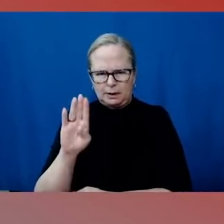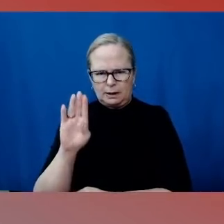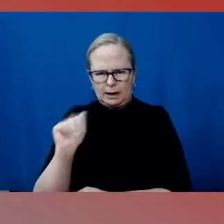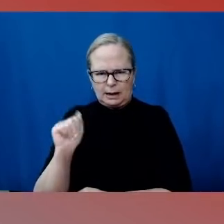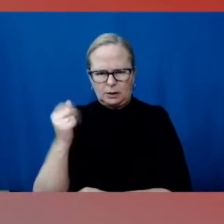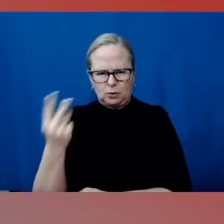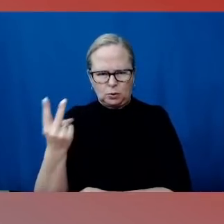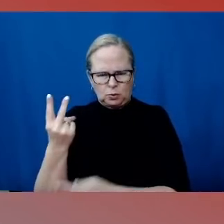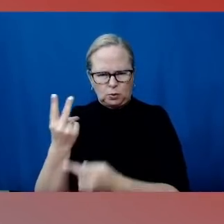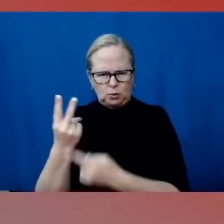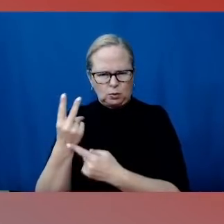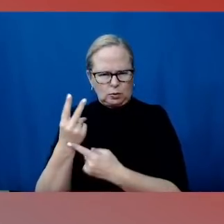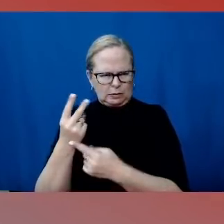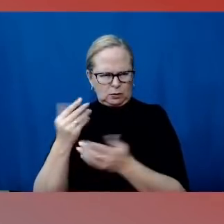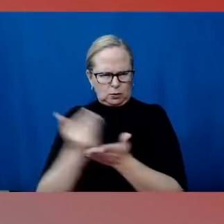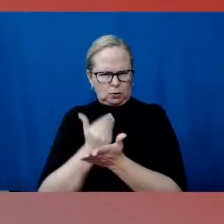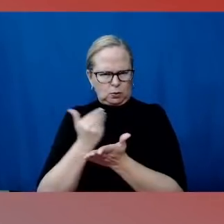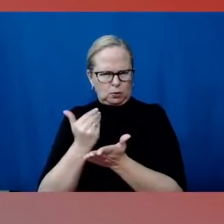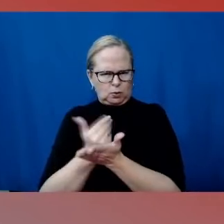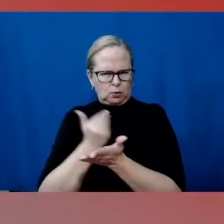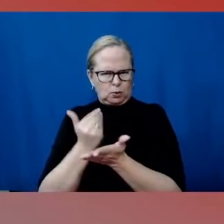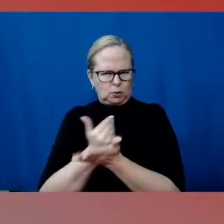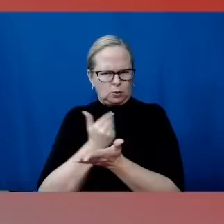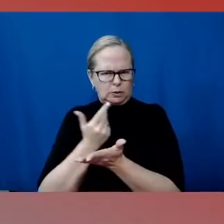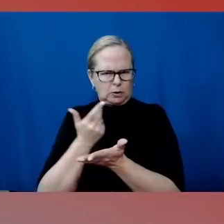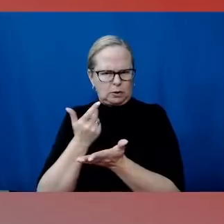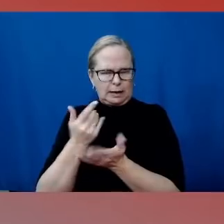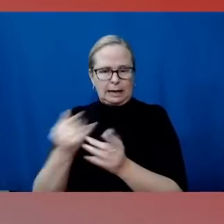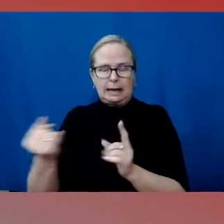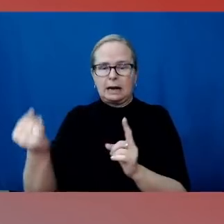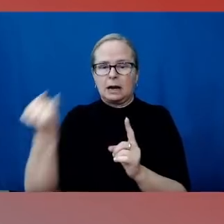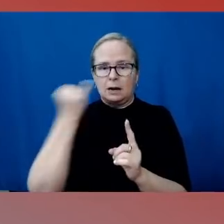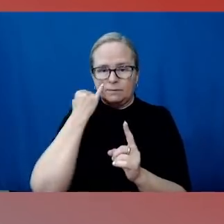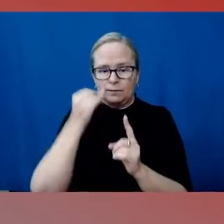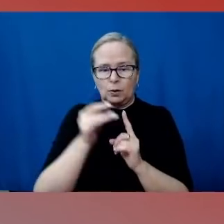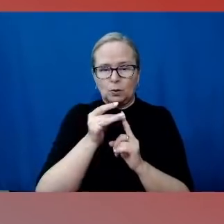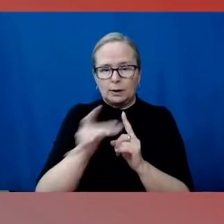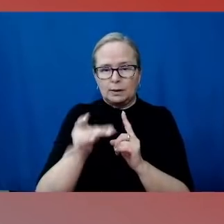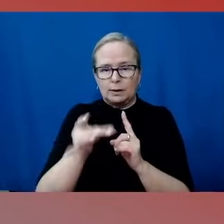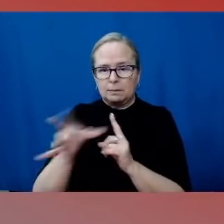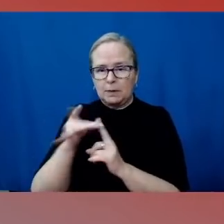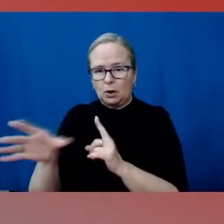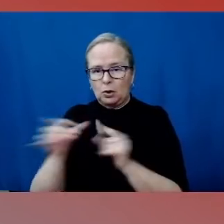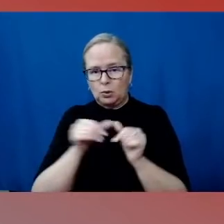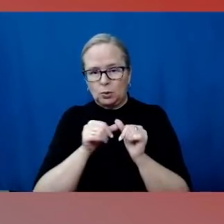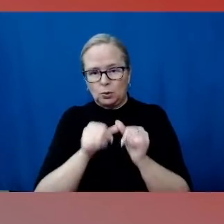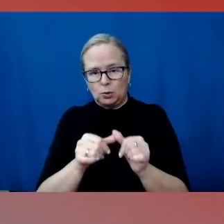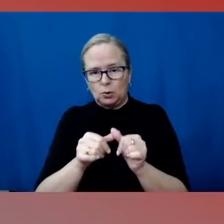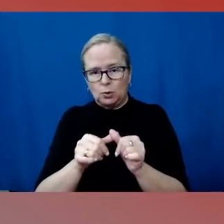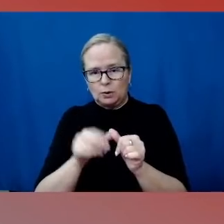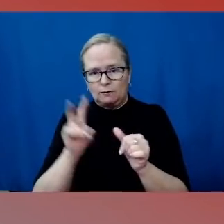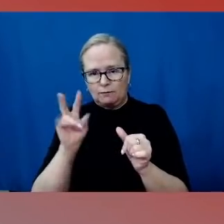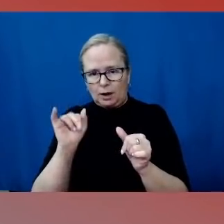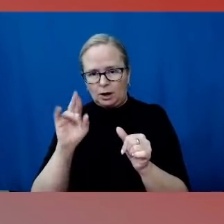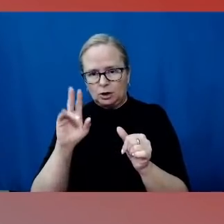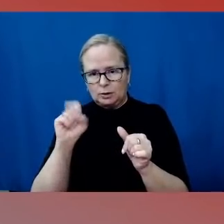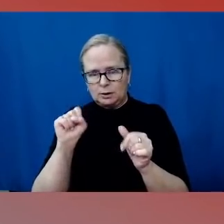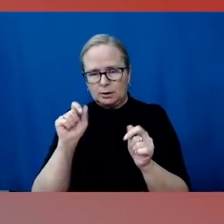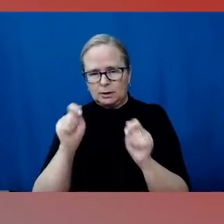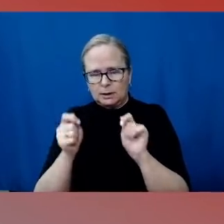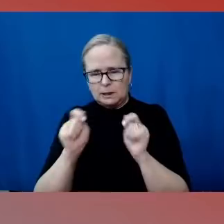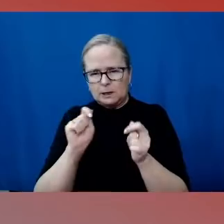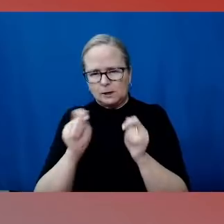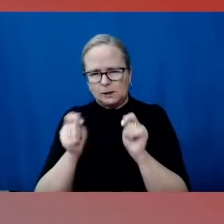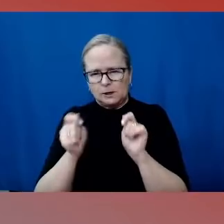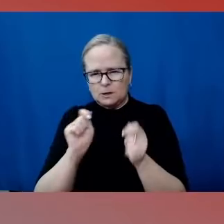and whether or not, when that happens, as community transmission continues and the virus begins to change and adapt, whether